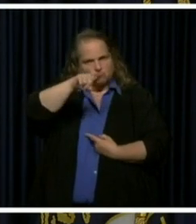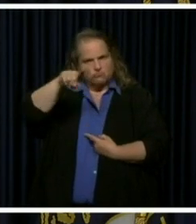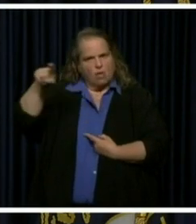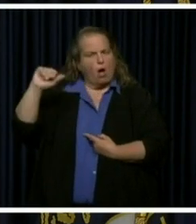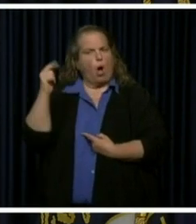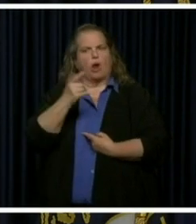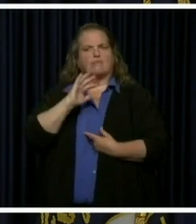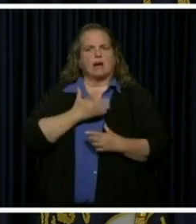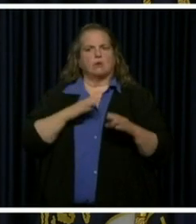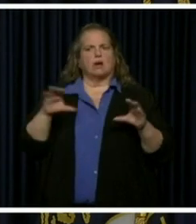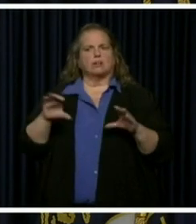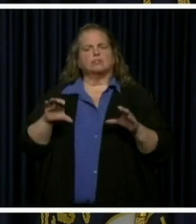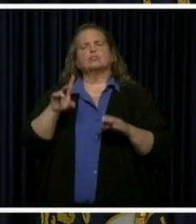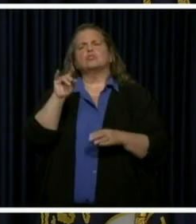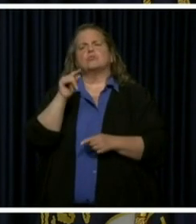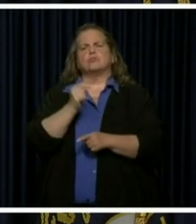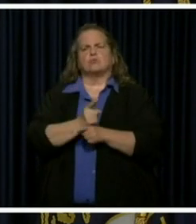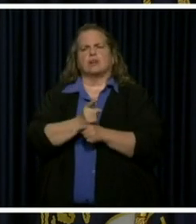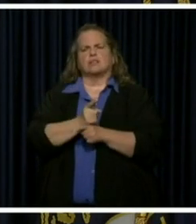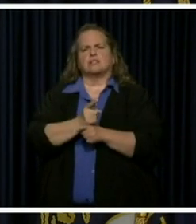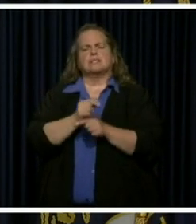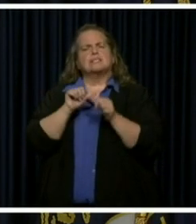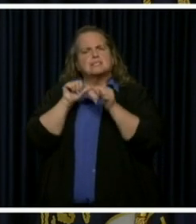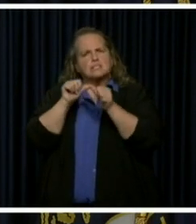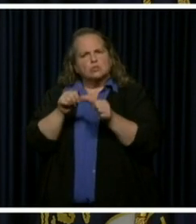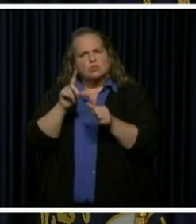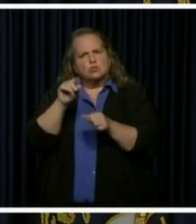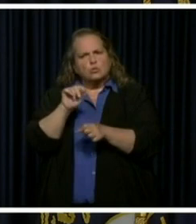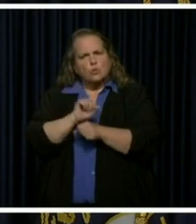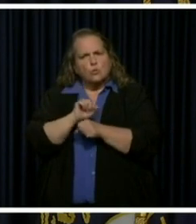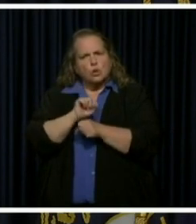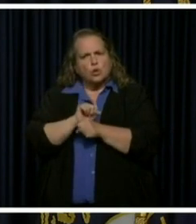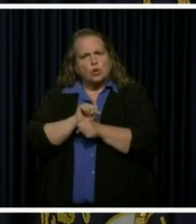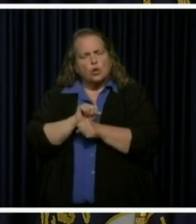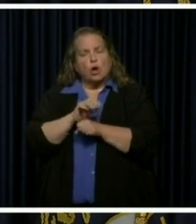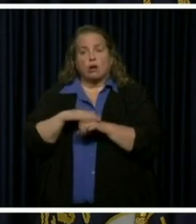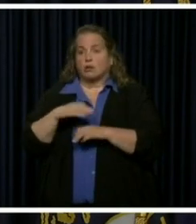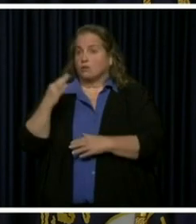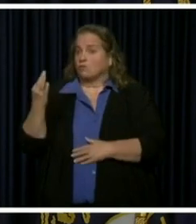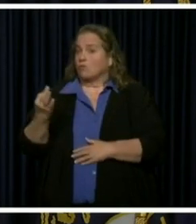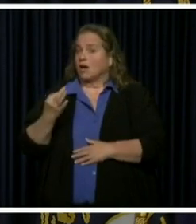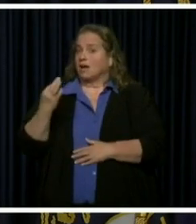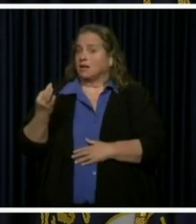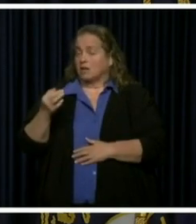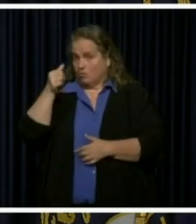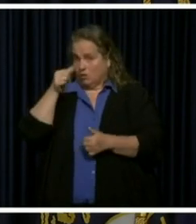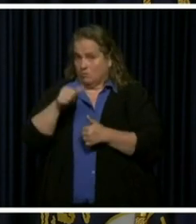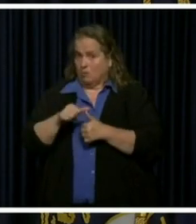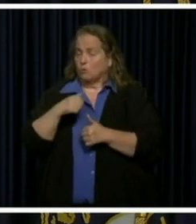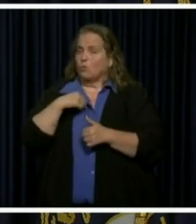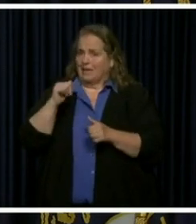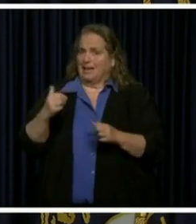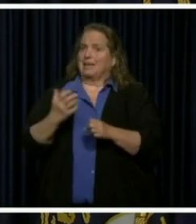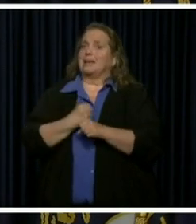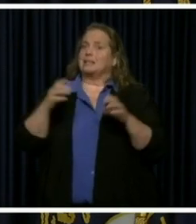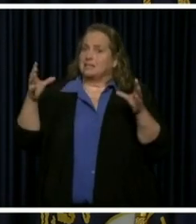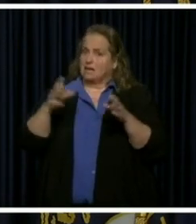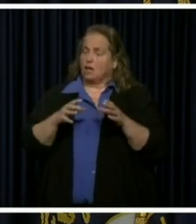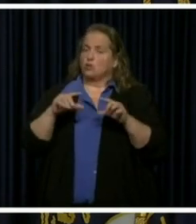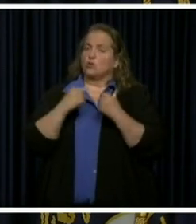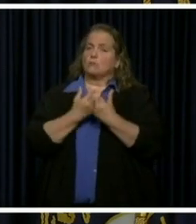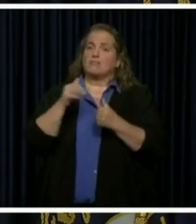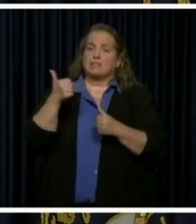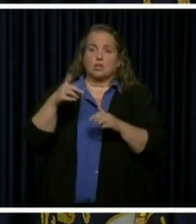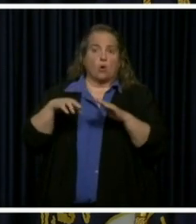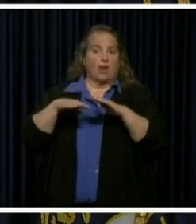our actions. So let's do it right. Let's continue to do the work. On Friday, remember, we're going to be able to get together in groups of 10